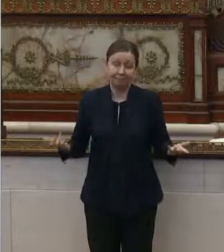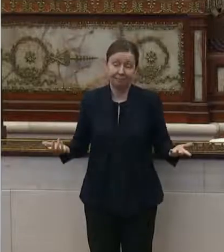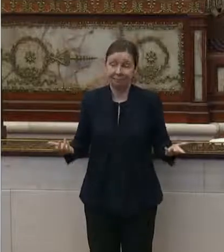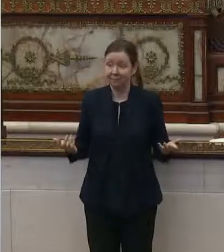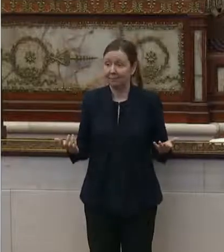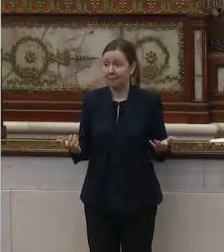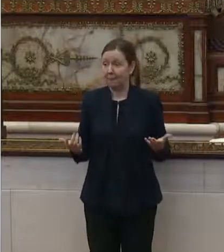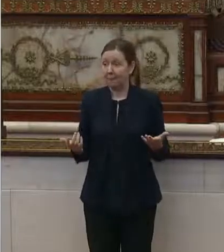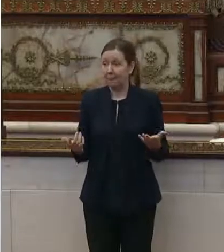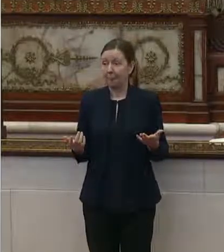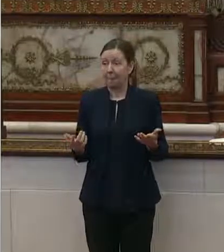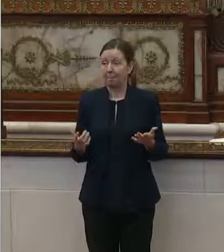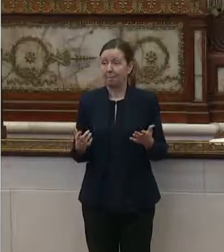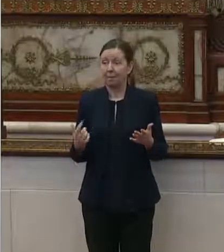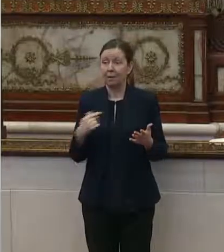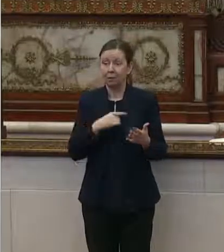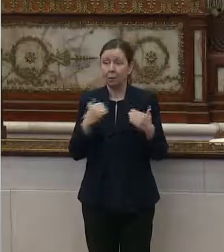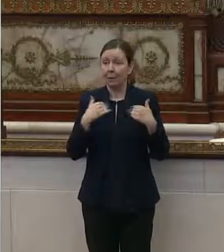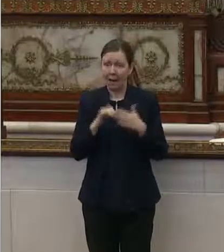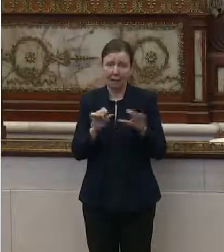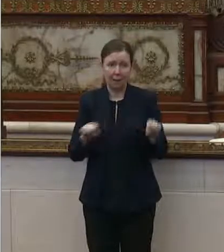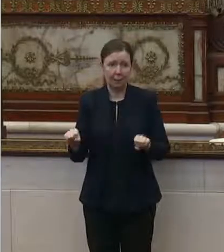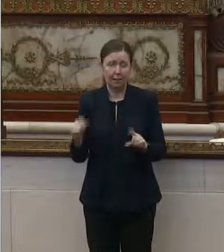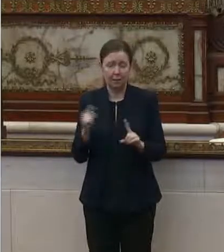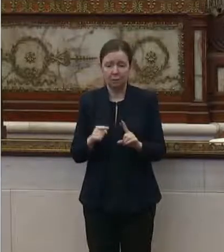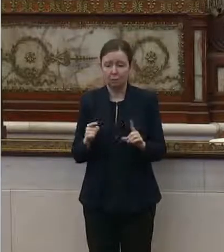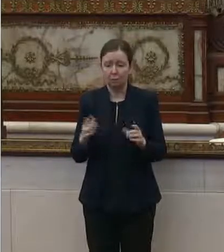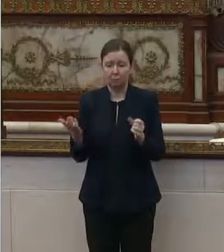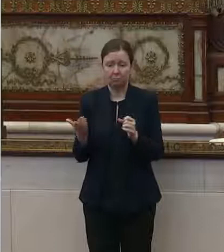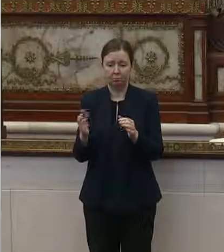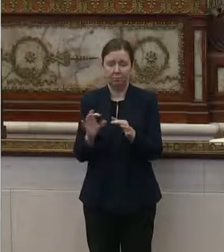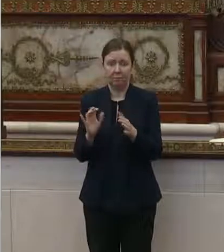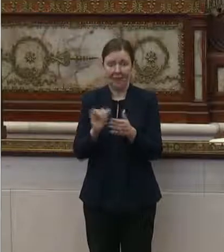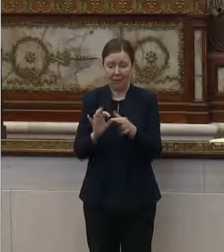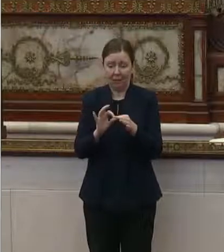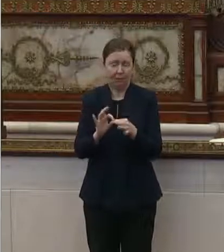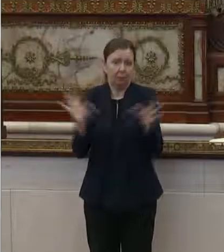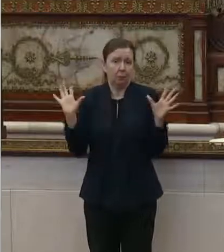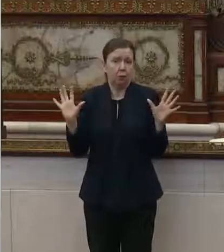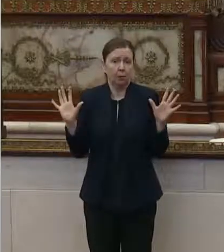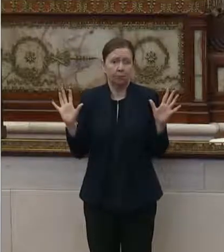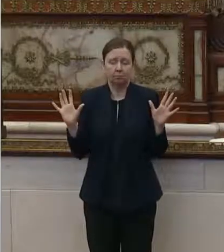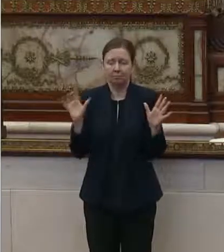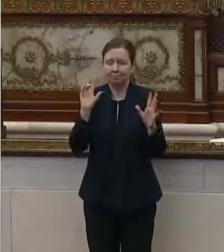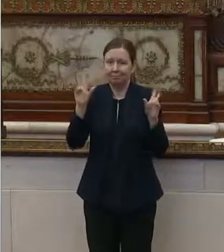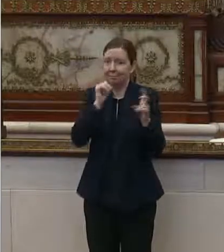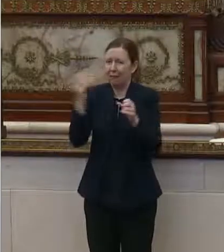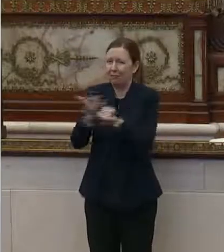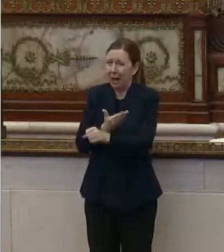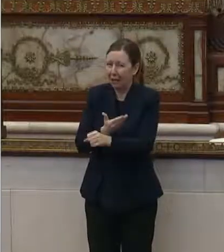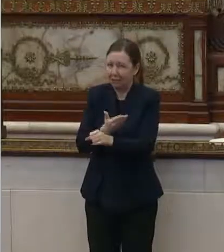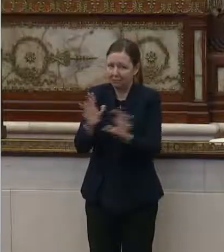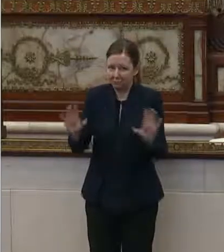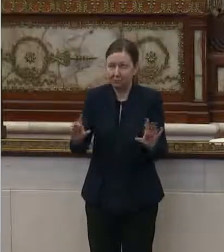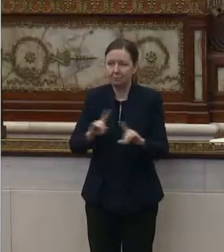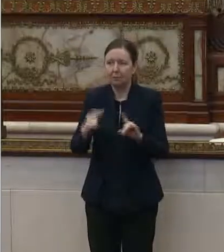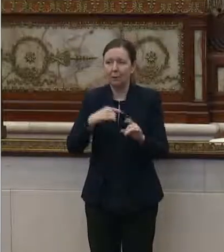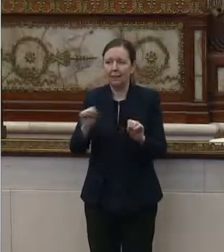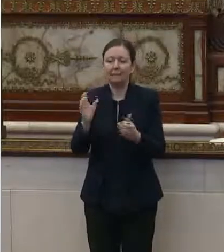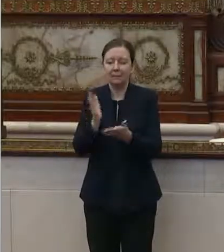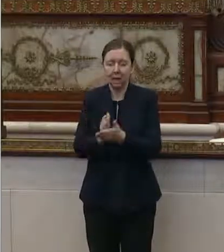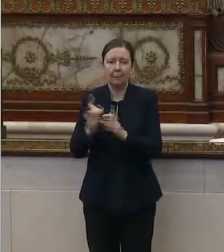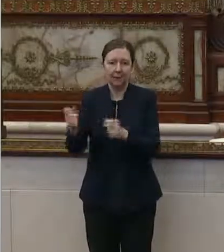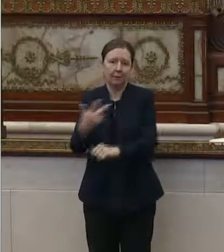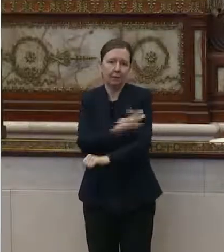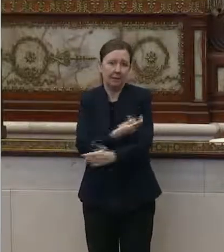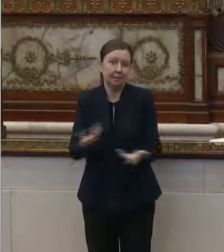of the CDC is that. So we have that ability to terminate that relationship. I mean, that's not firing them because we're not giving them money, but we can stop giving them